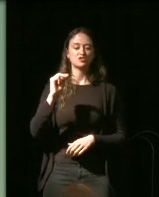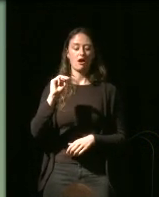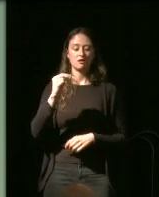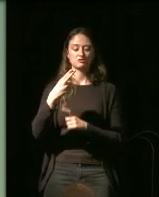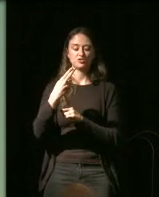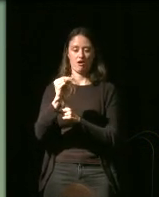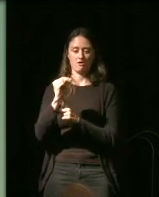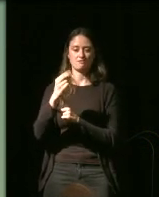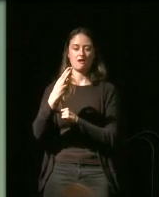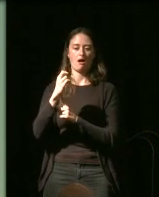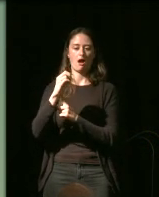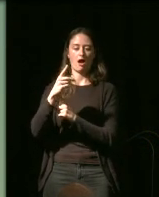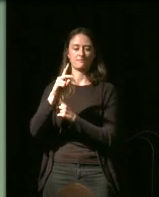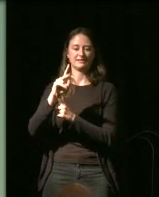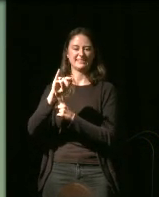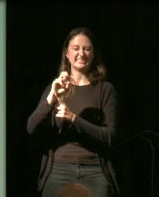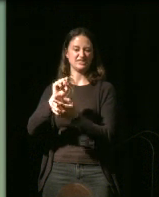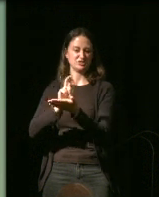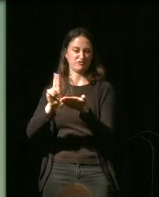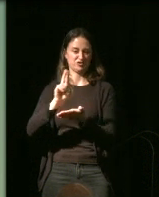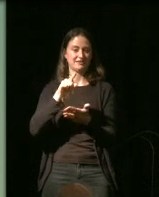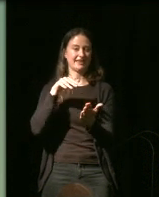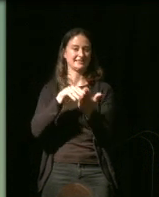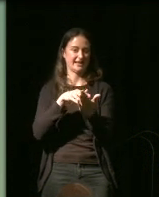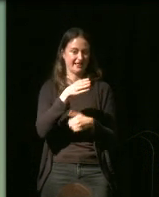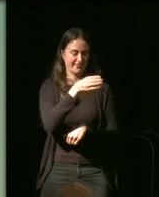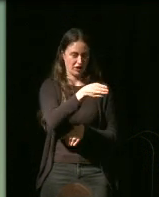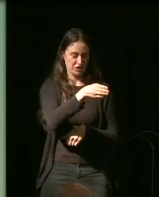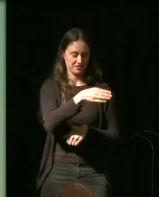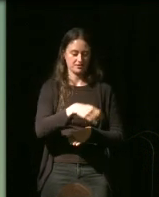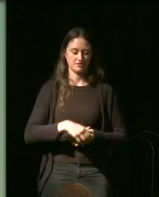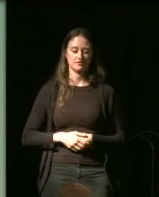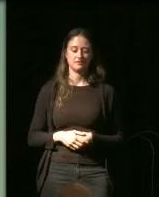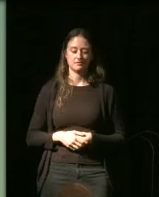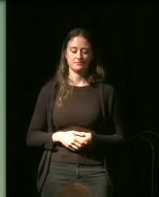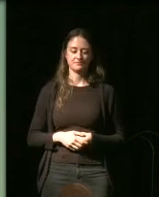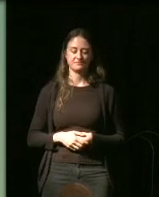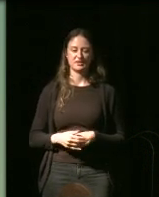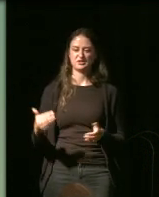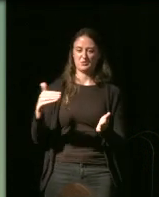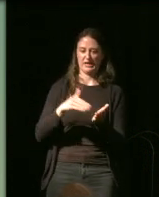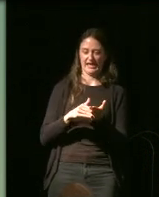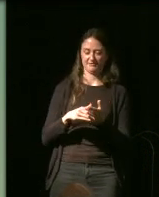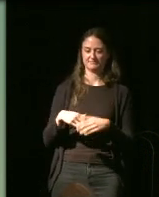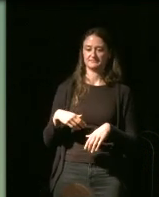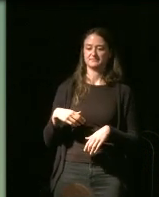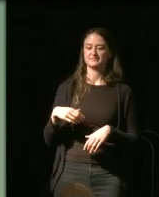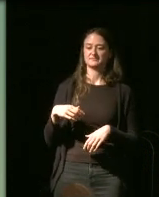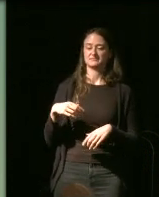Institute. So to clarify, there have been 3 studies of NAC,